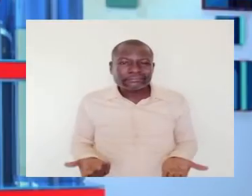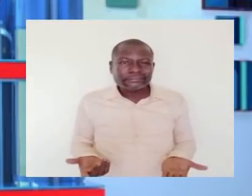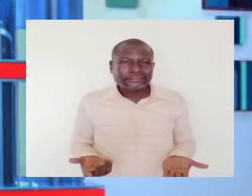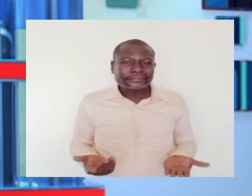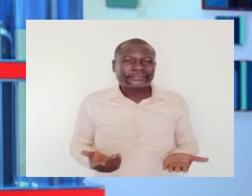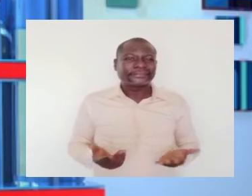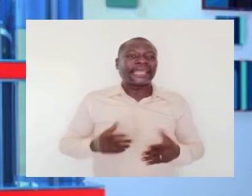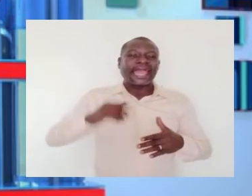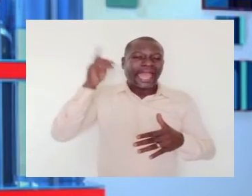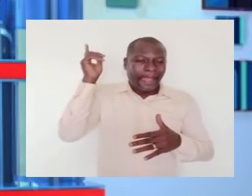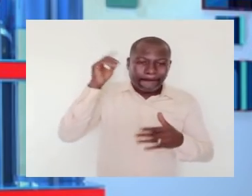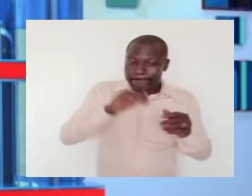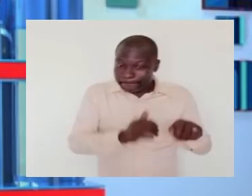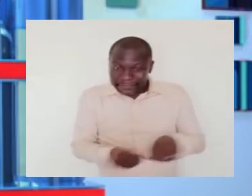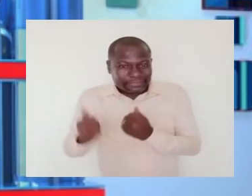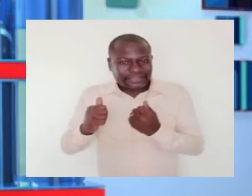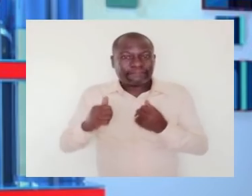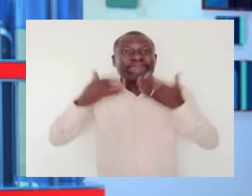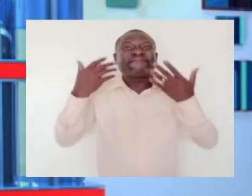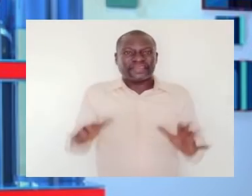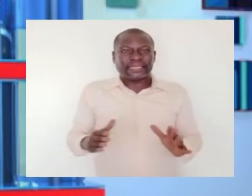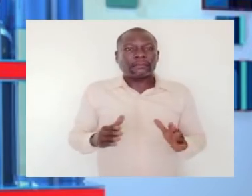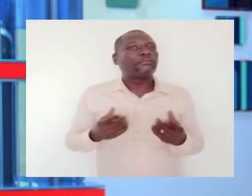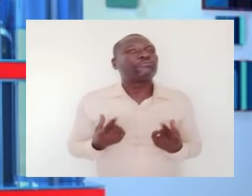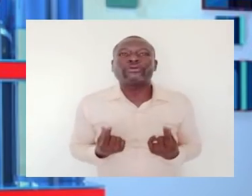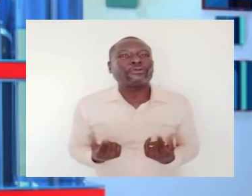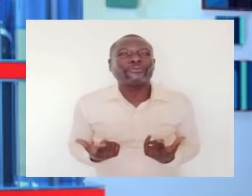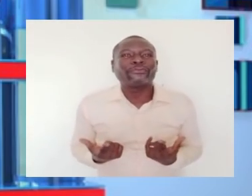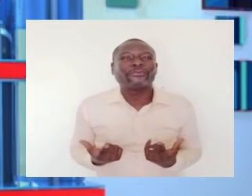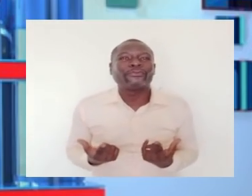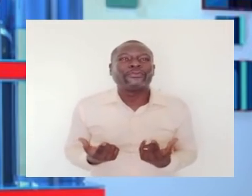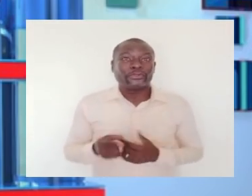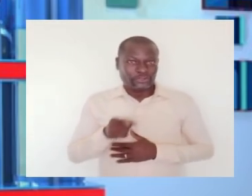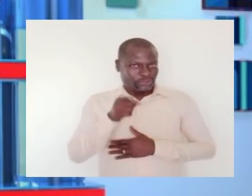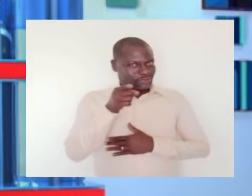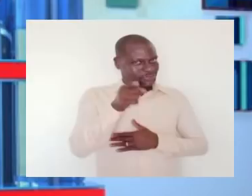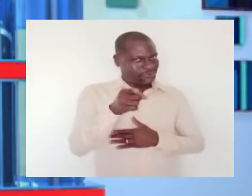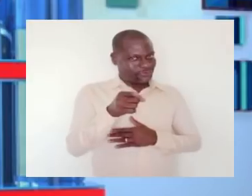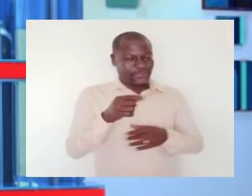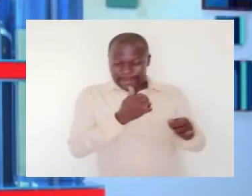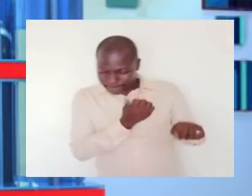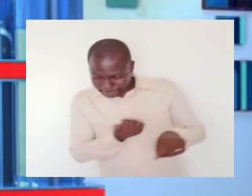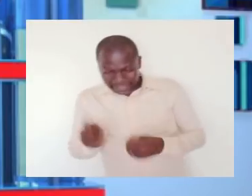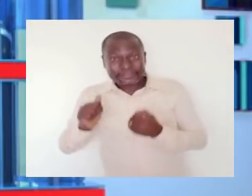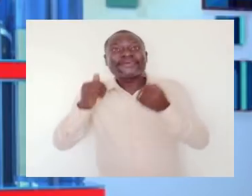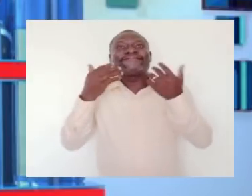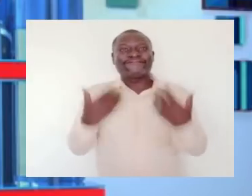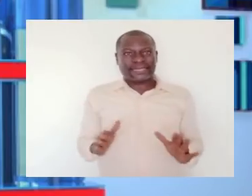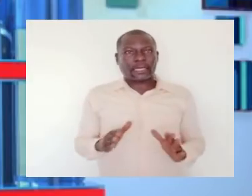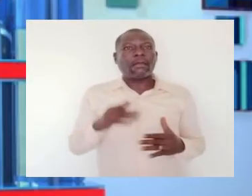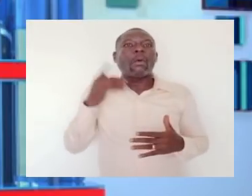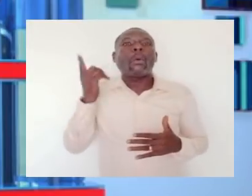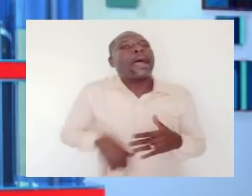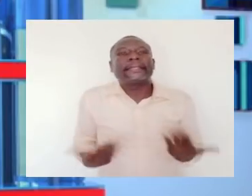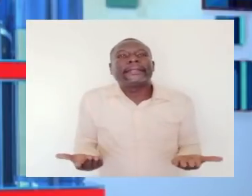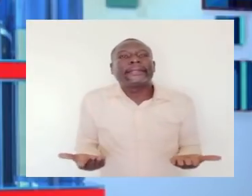After baptism, what? So nipa ebo esu na oba kristo sumu ewia e die